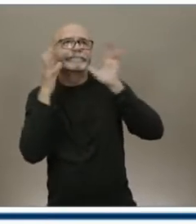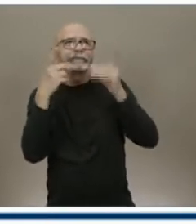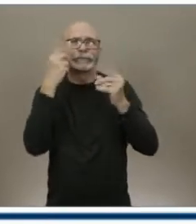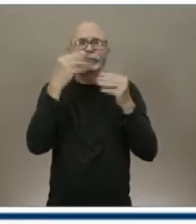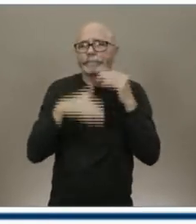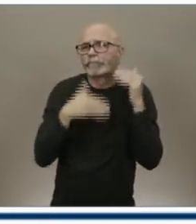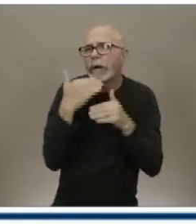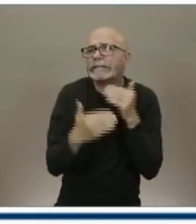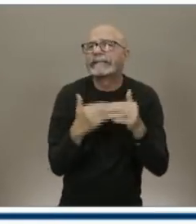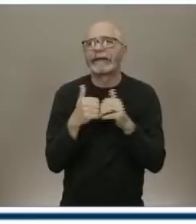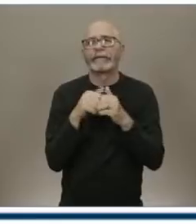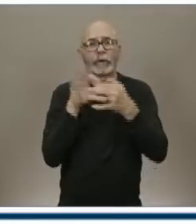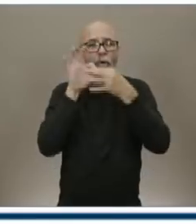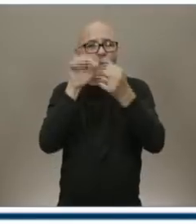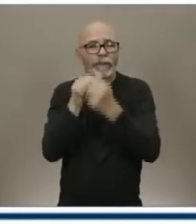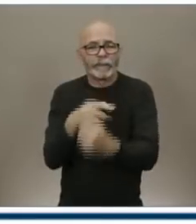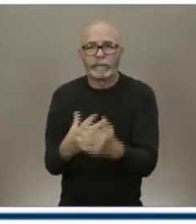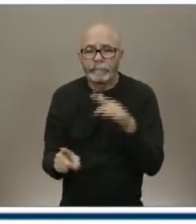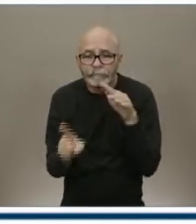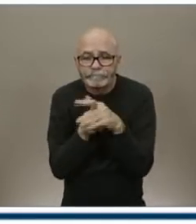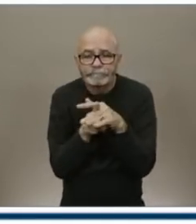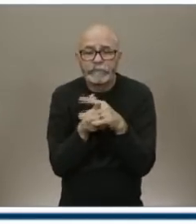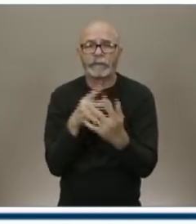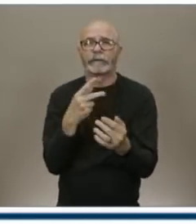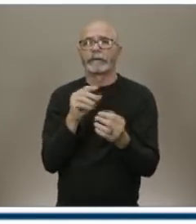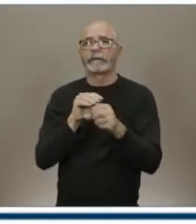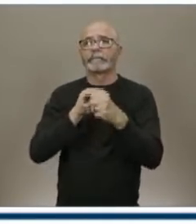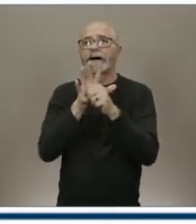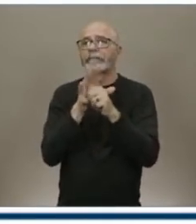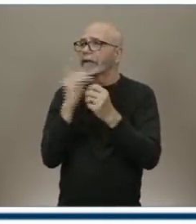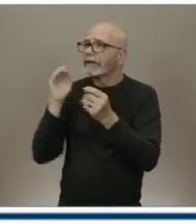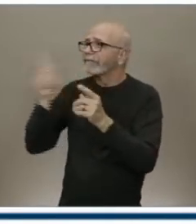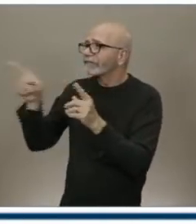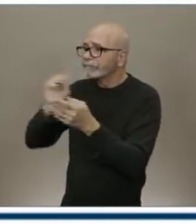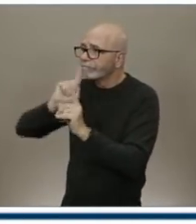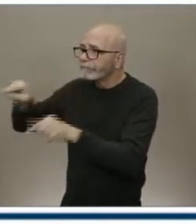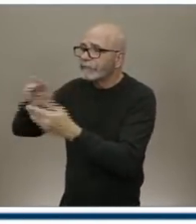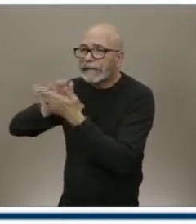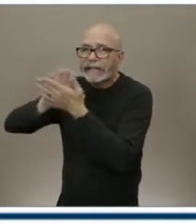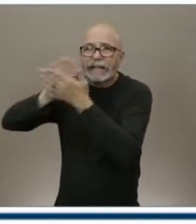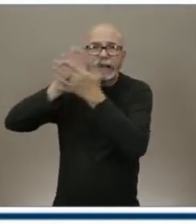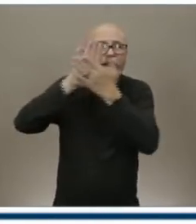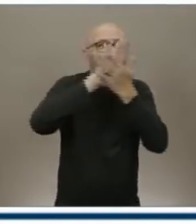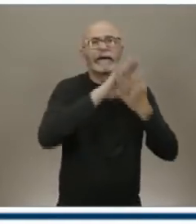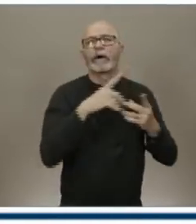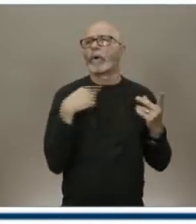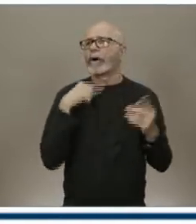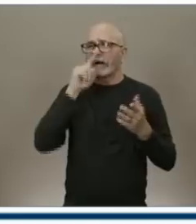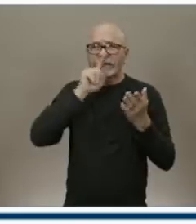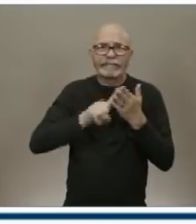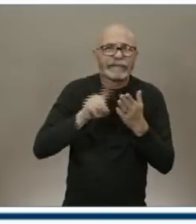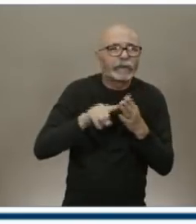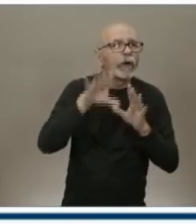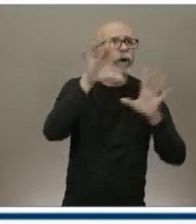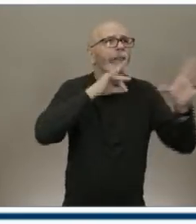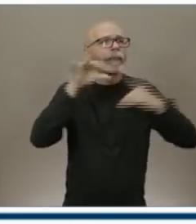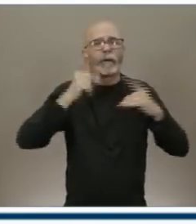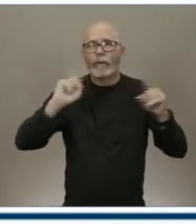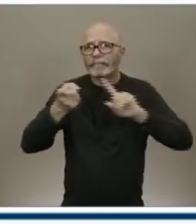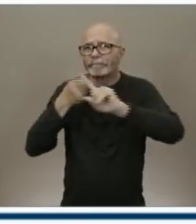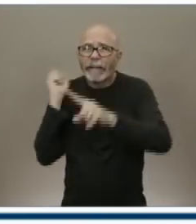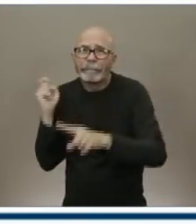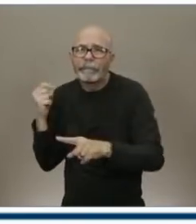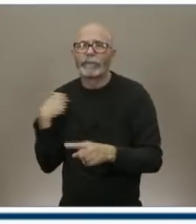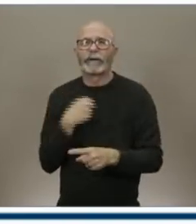in, we put them out for at least a few days, the cleaning, we do quick contact tracing. This really is out of precaution. an extra